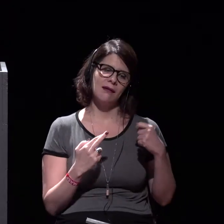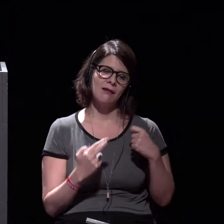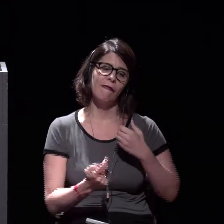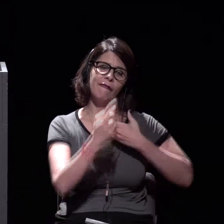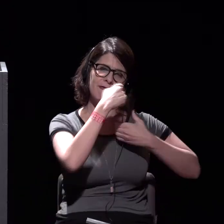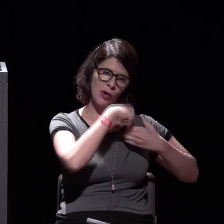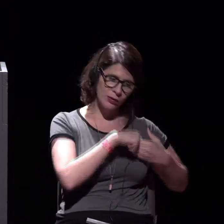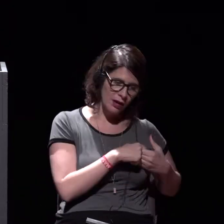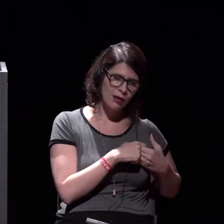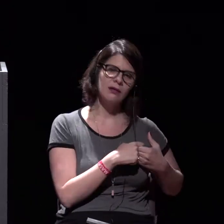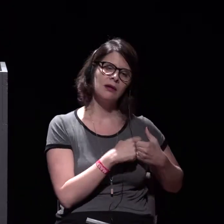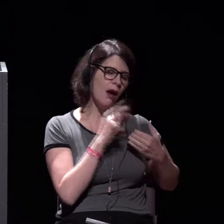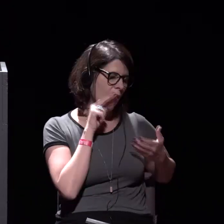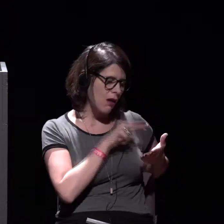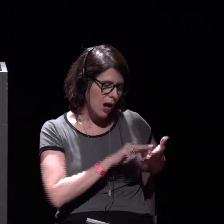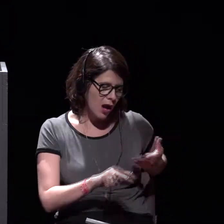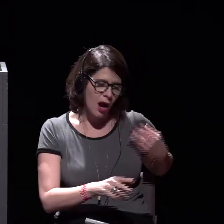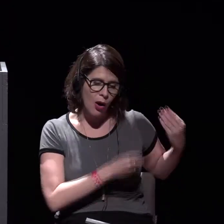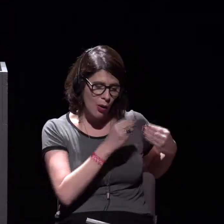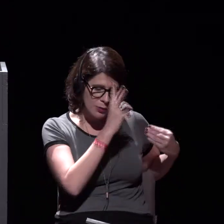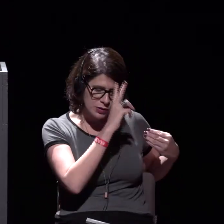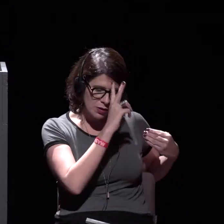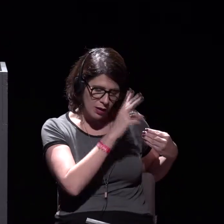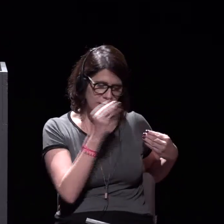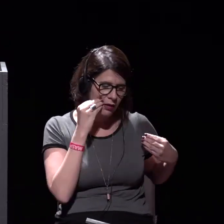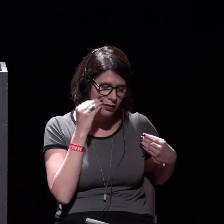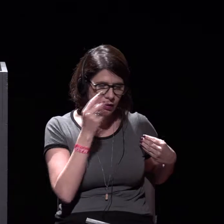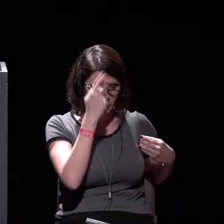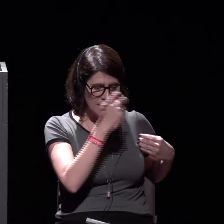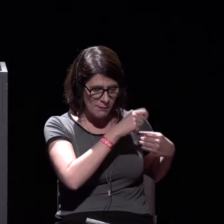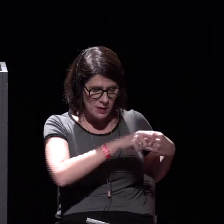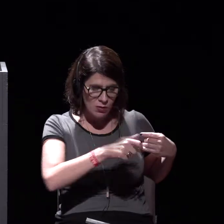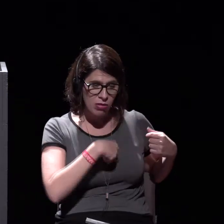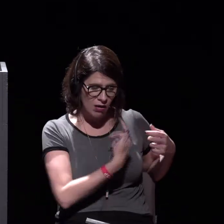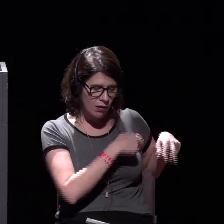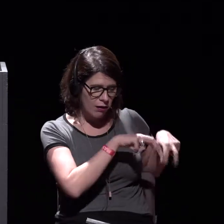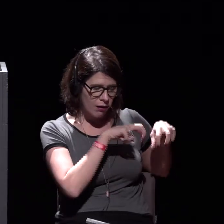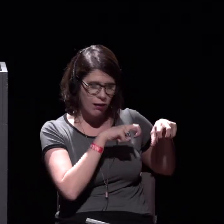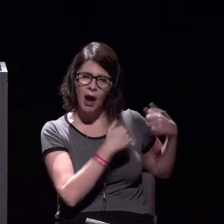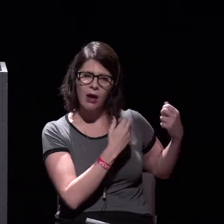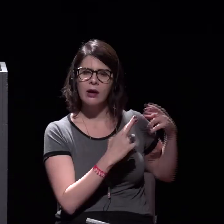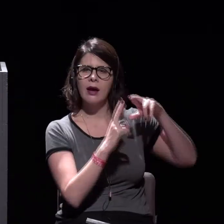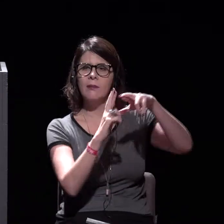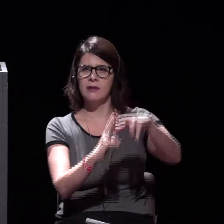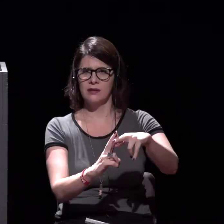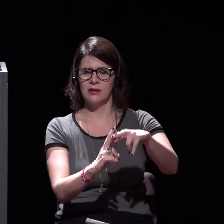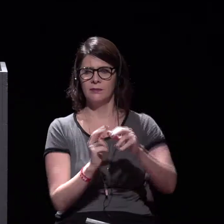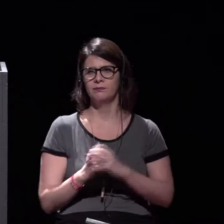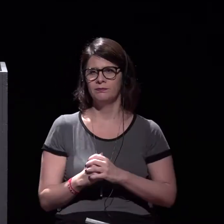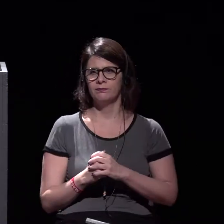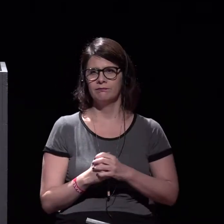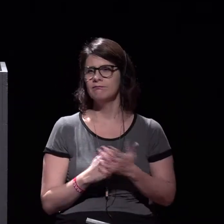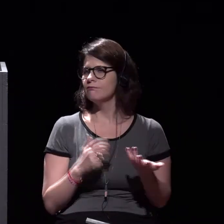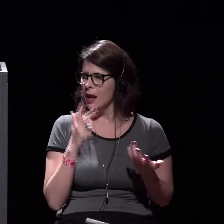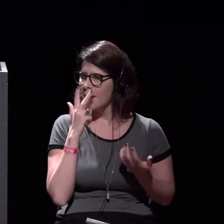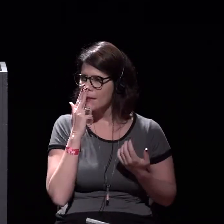represent those that you previously exploited. And these might always look like a preamble to structural change,